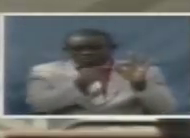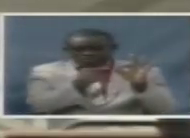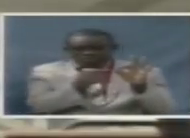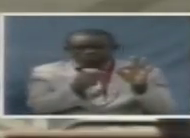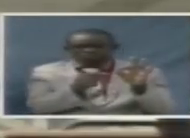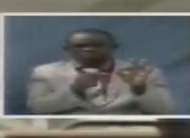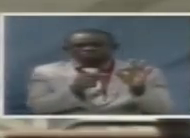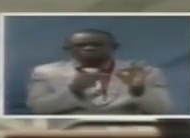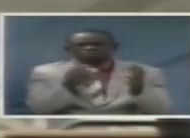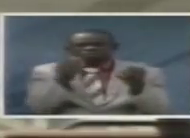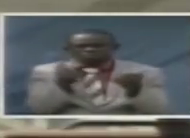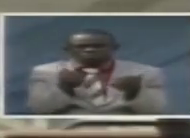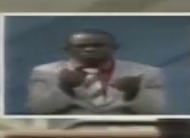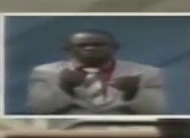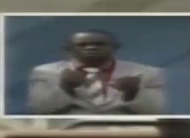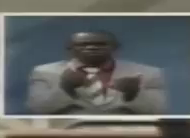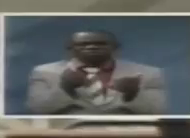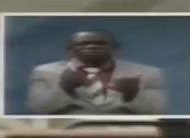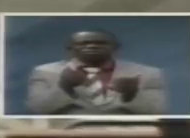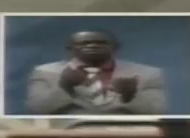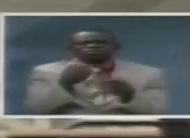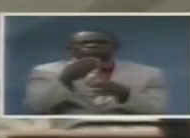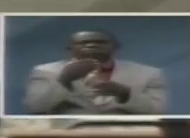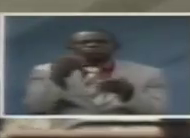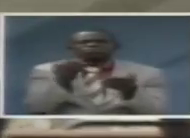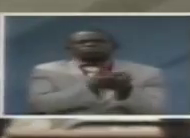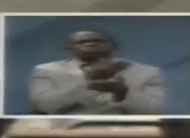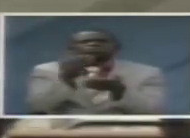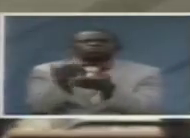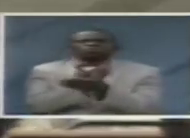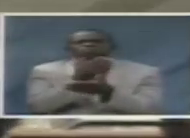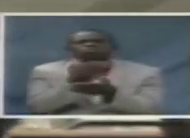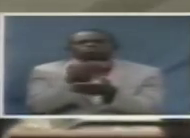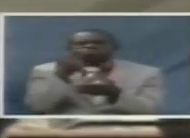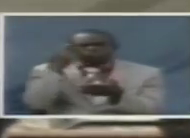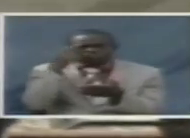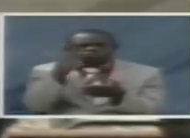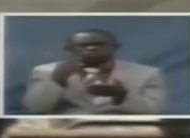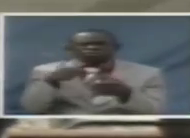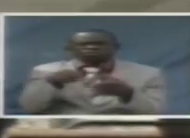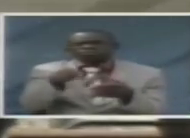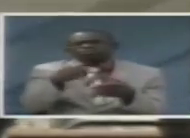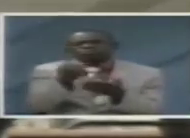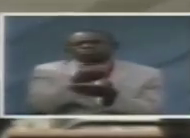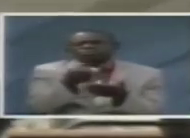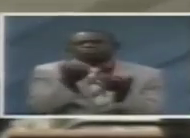on the contraction of new debt to ensure sustainability.